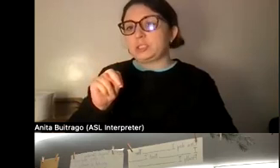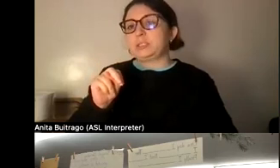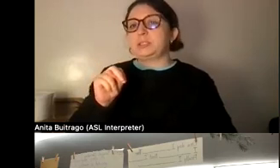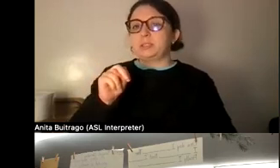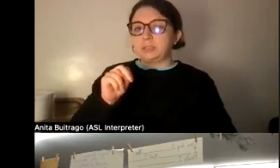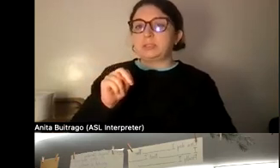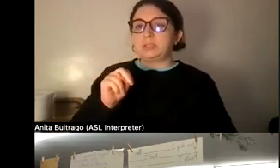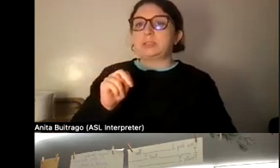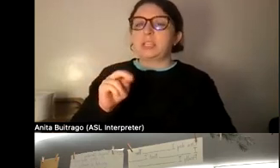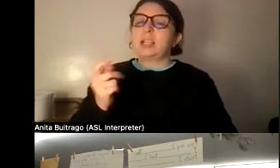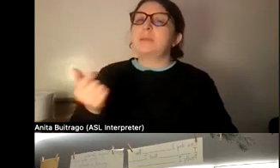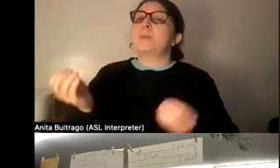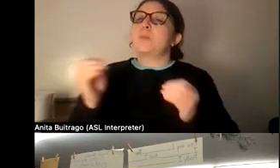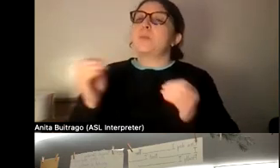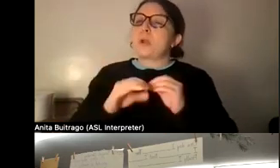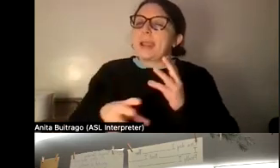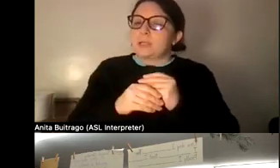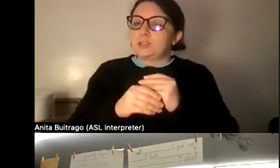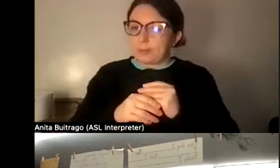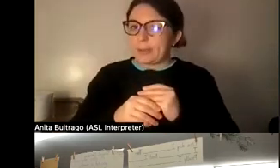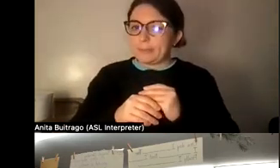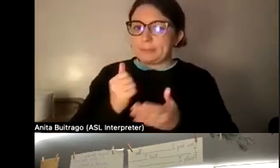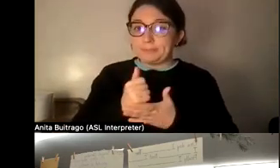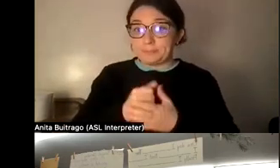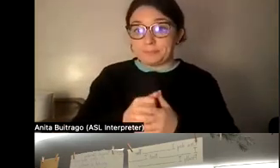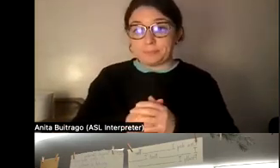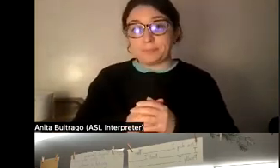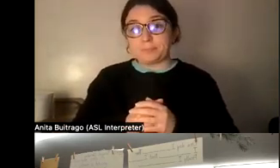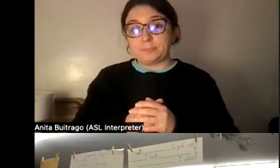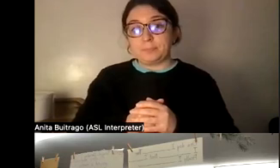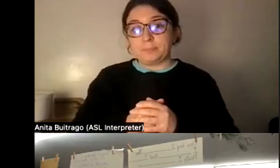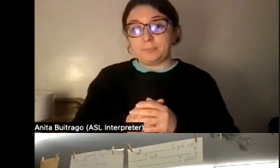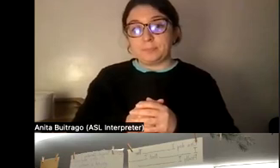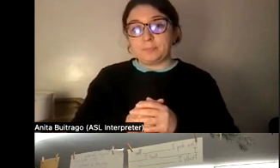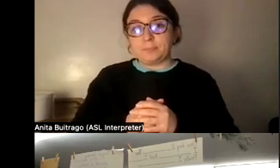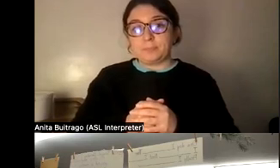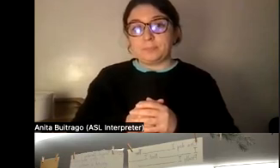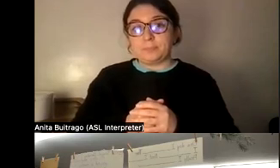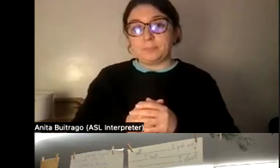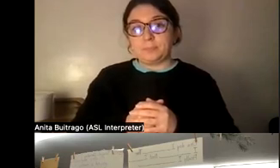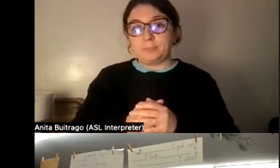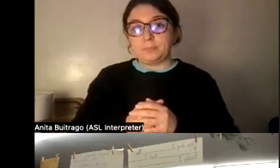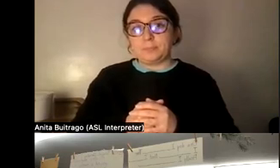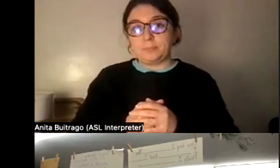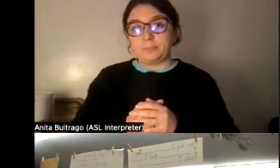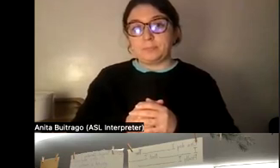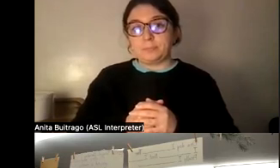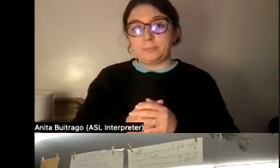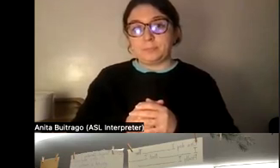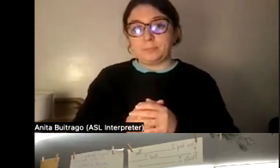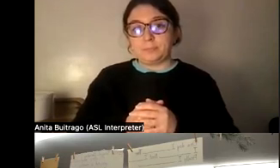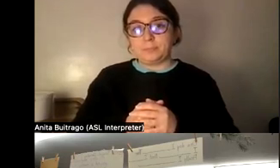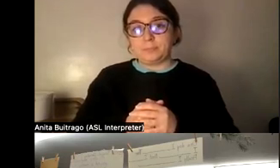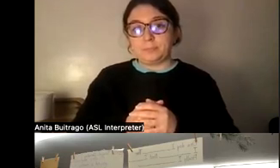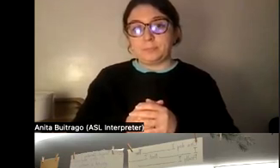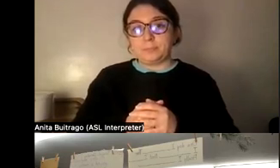practice. Who needs a little bit looking closer at. We look for root causes. I think they